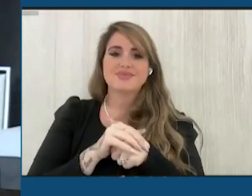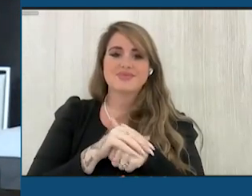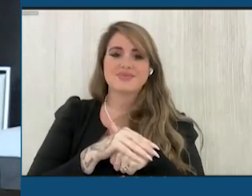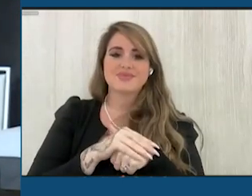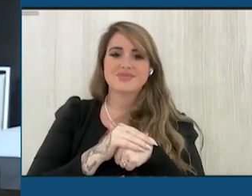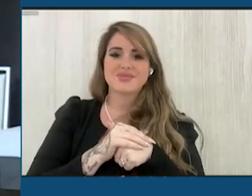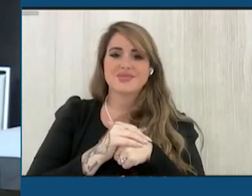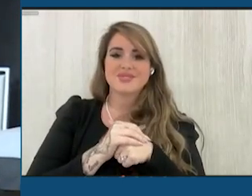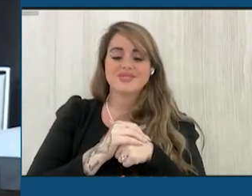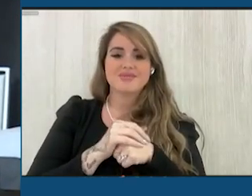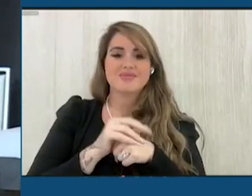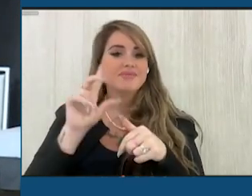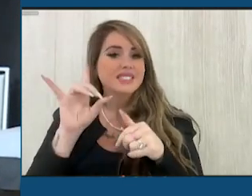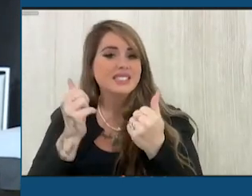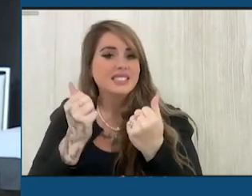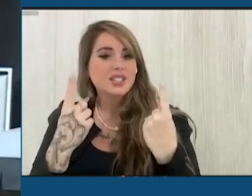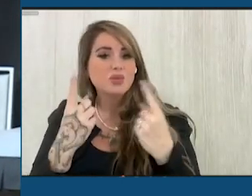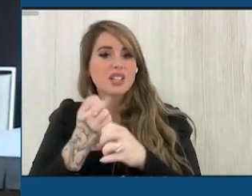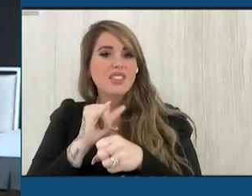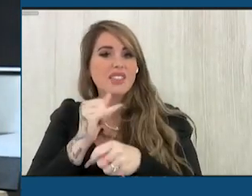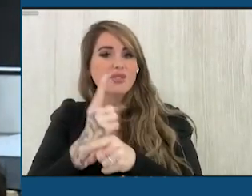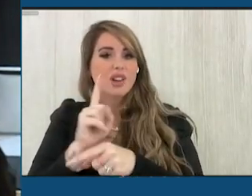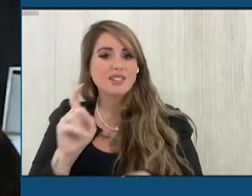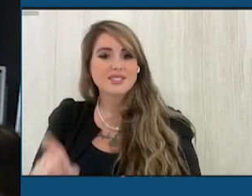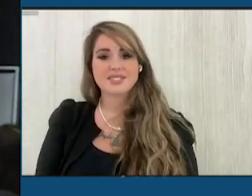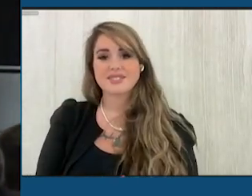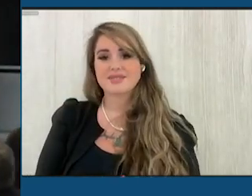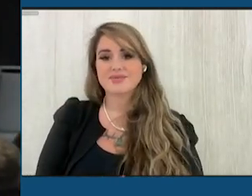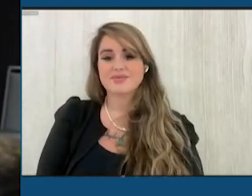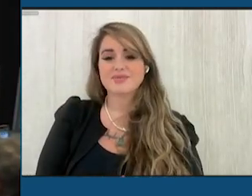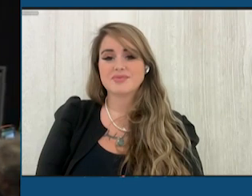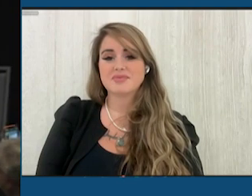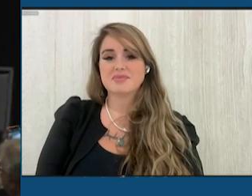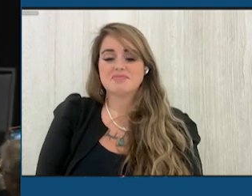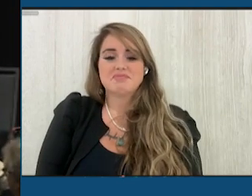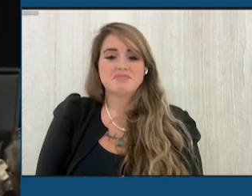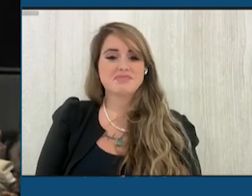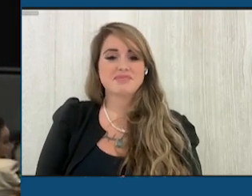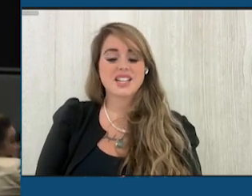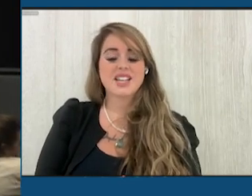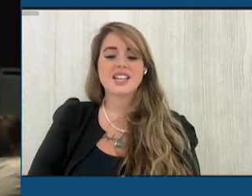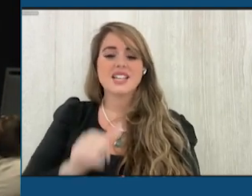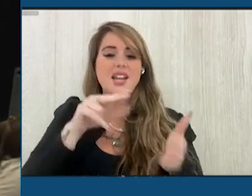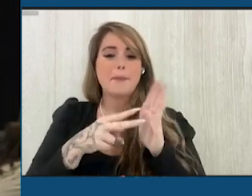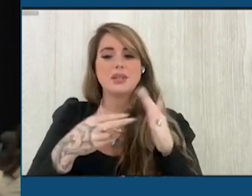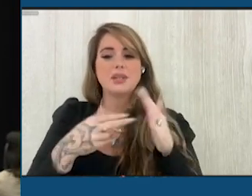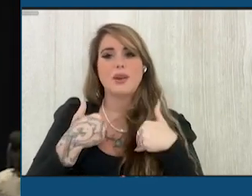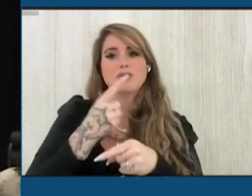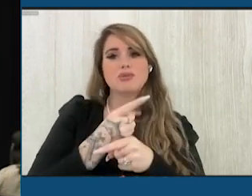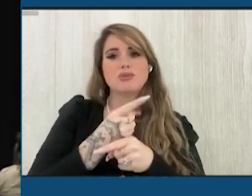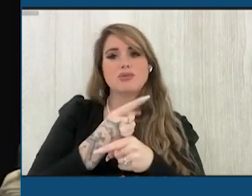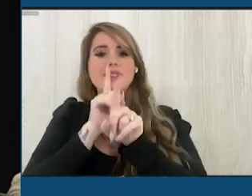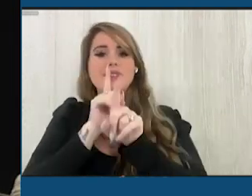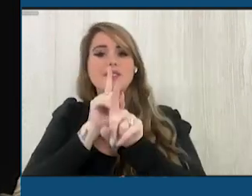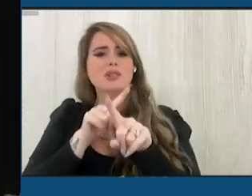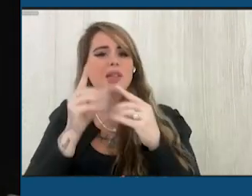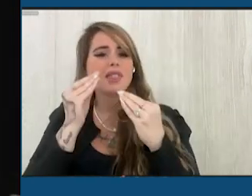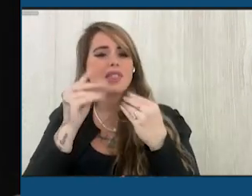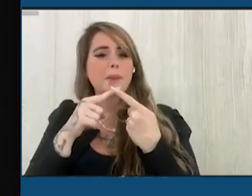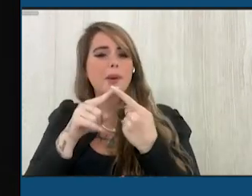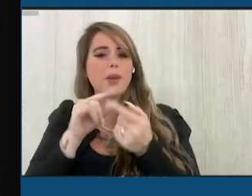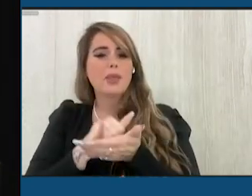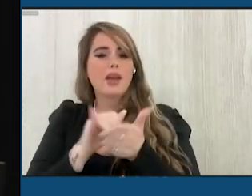Did anyone get any of them right? Not that it's the right answer or anything like that. But think about that. Happiness and